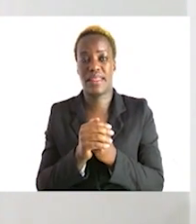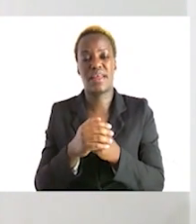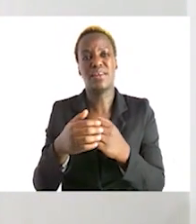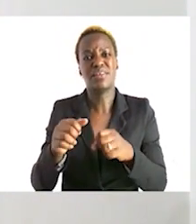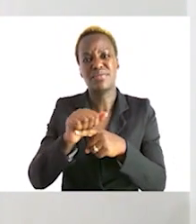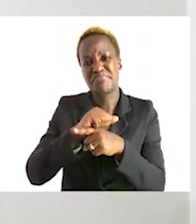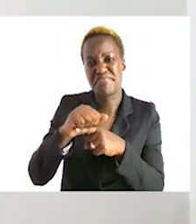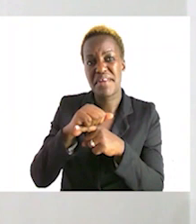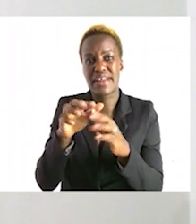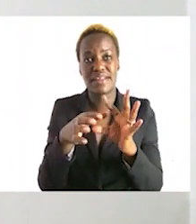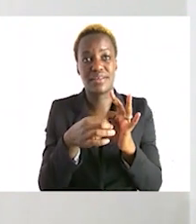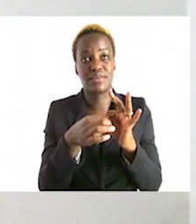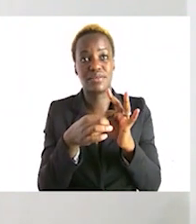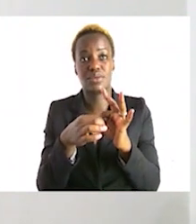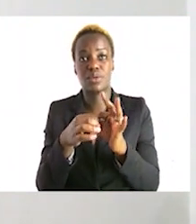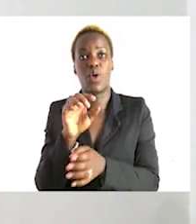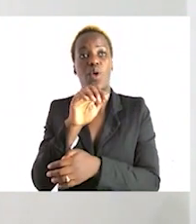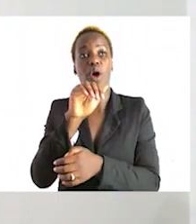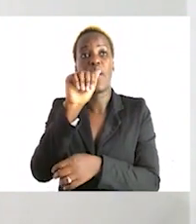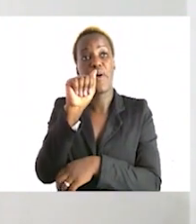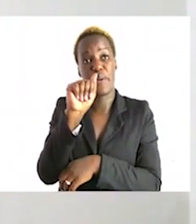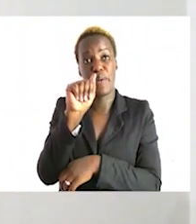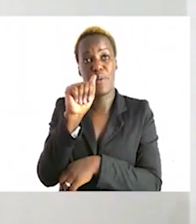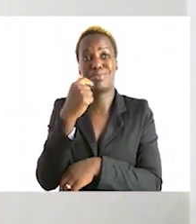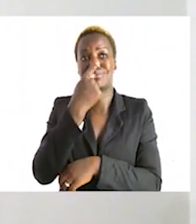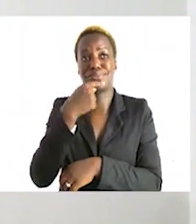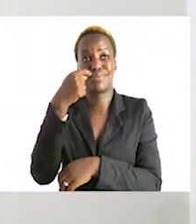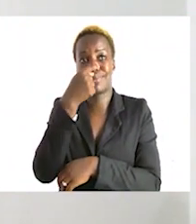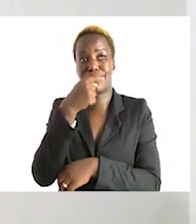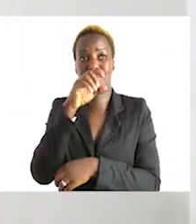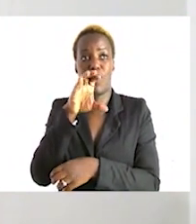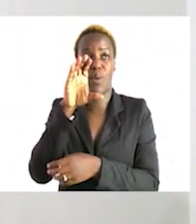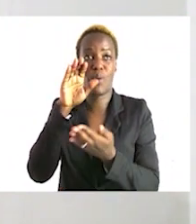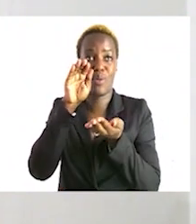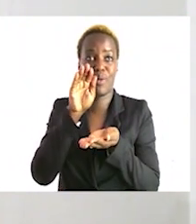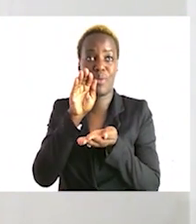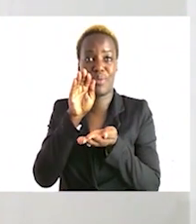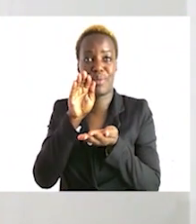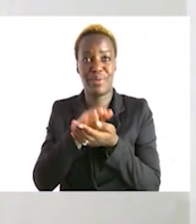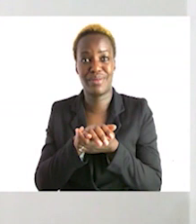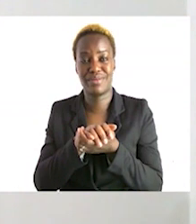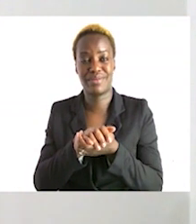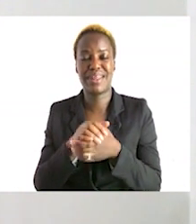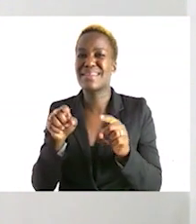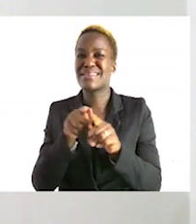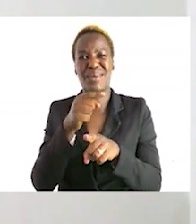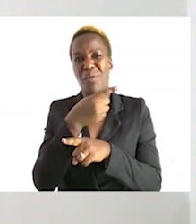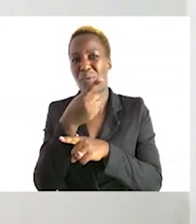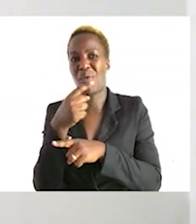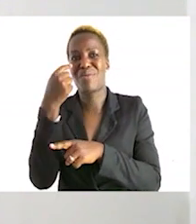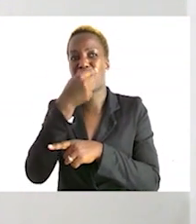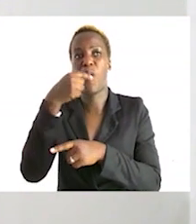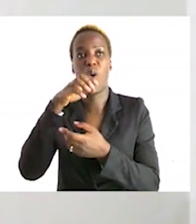home. When you say A, the mouth is open. The E, it is still open. I is still open.